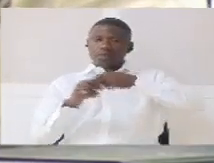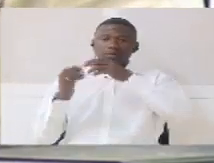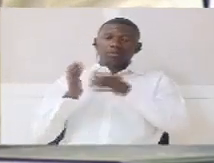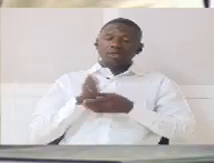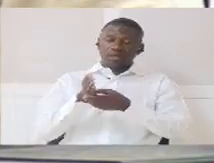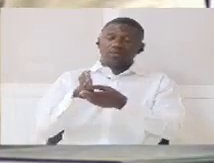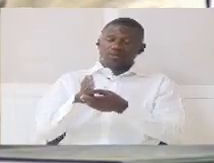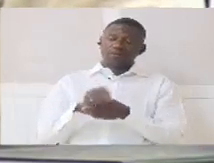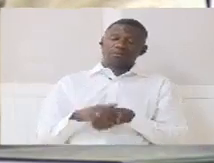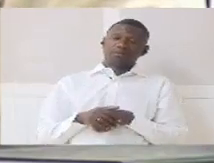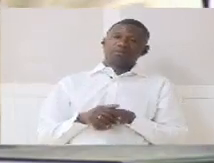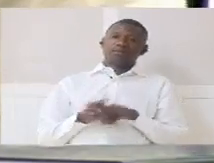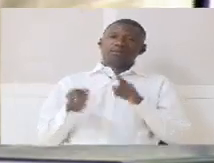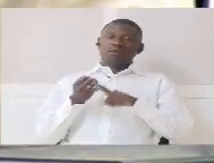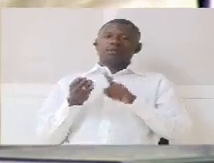Noko Njai.